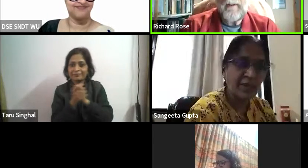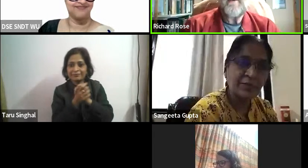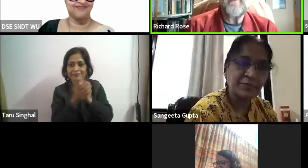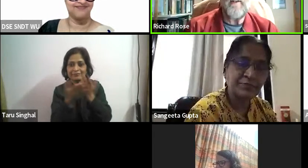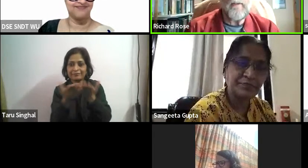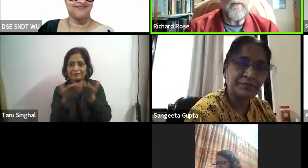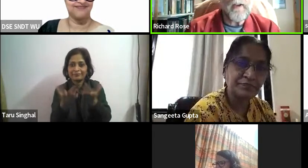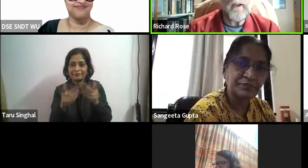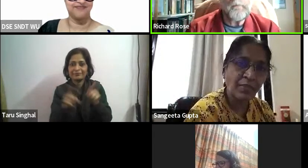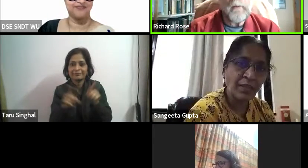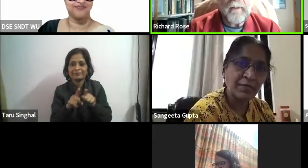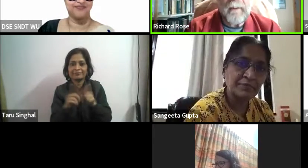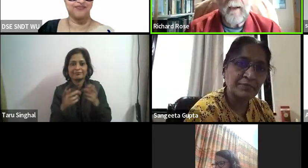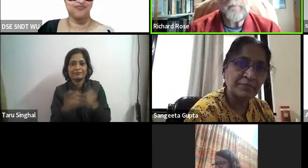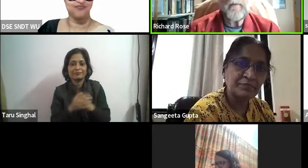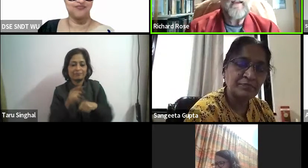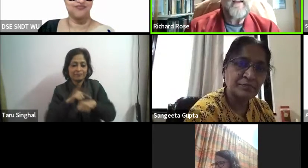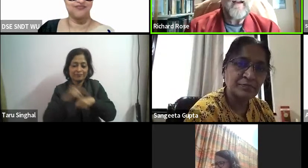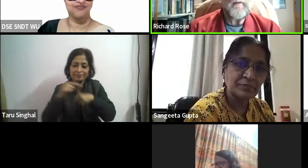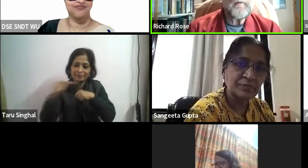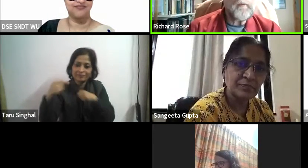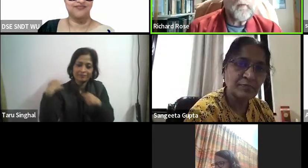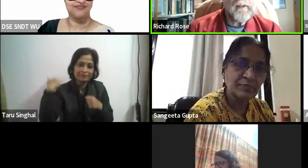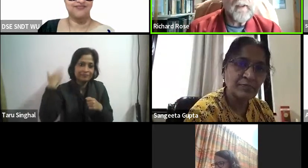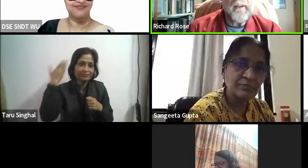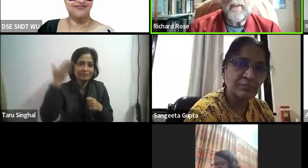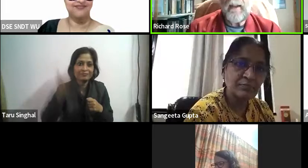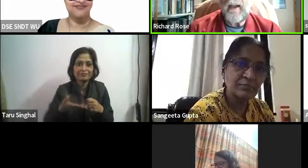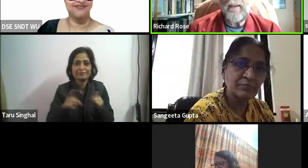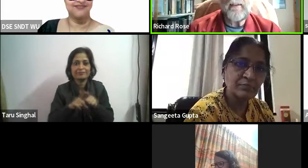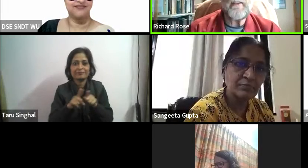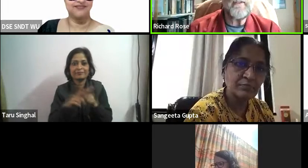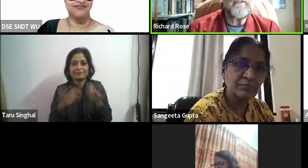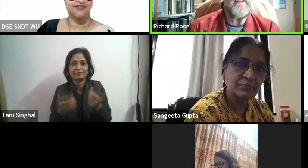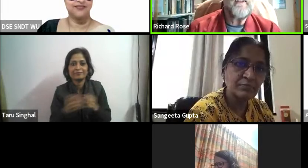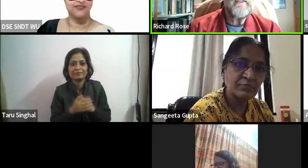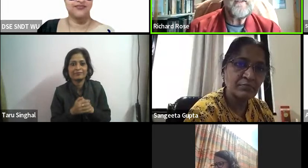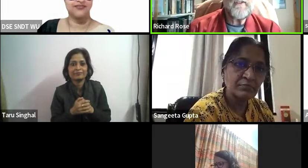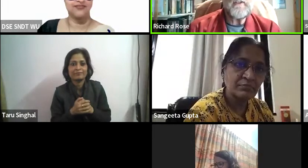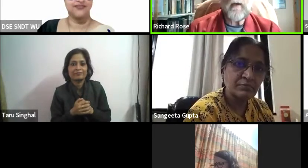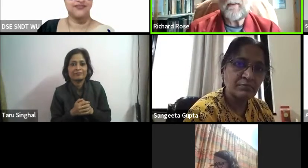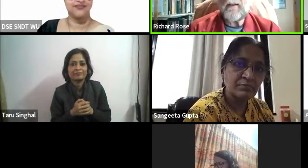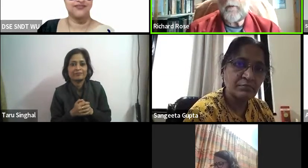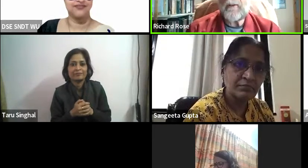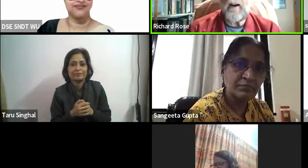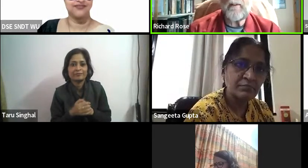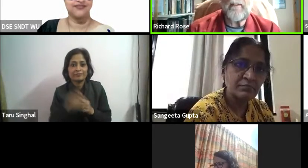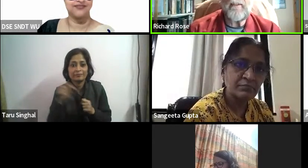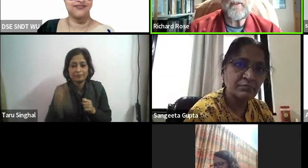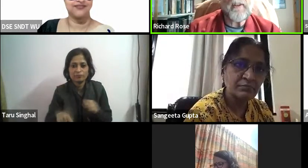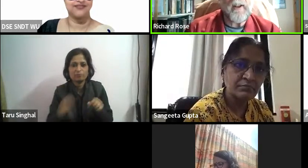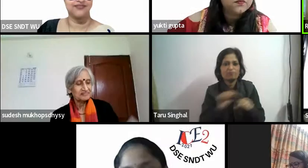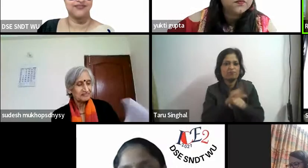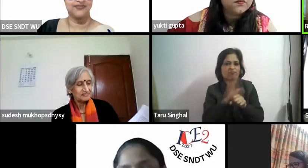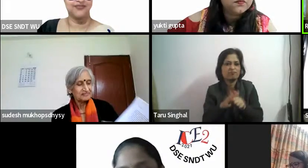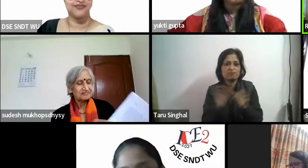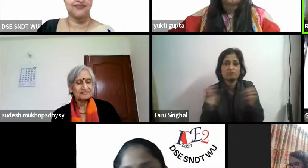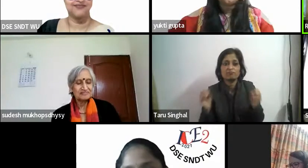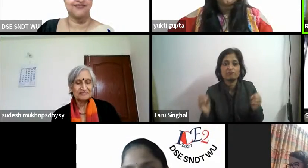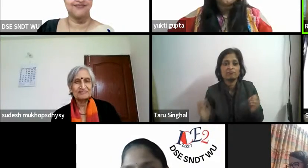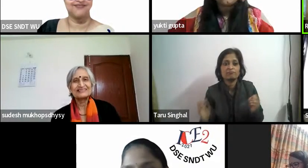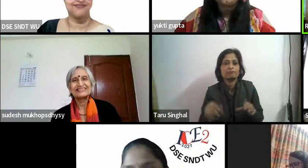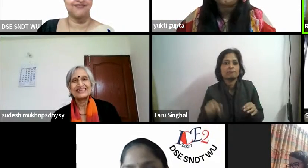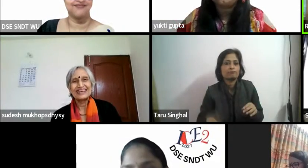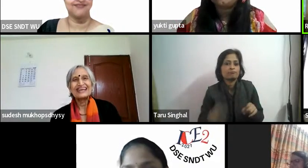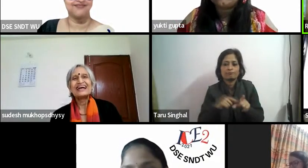known for a long time, and I was reflecting the other day, this is, since this pandemic started, that's the longest